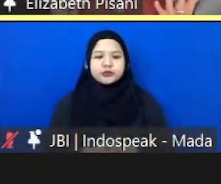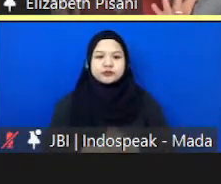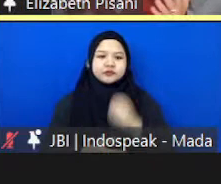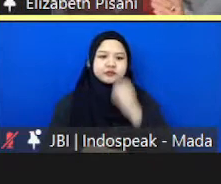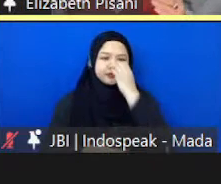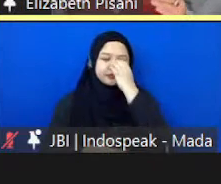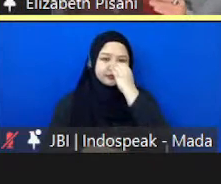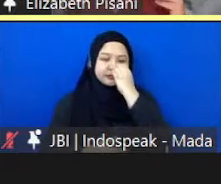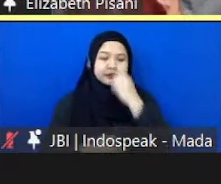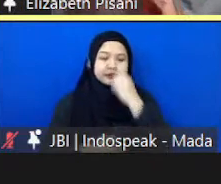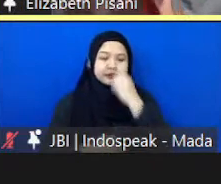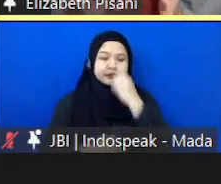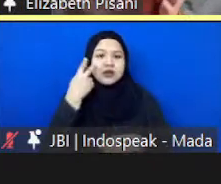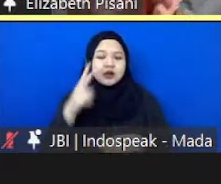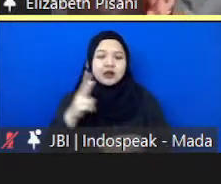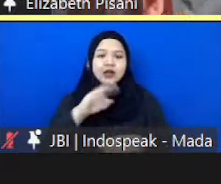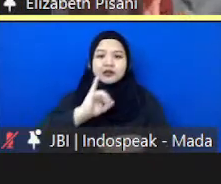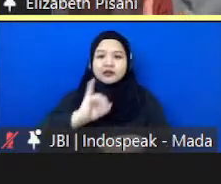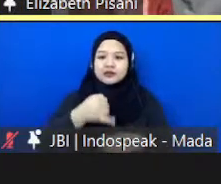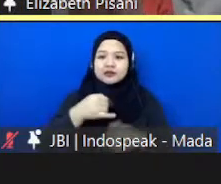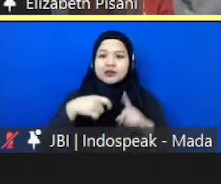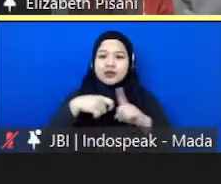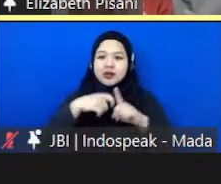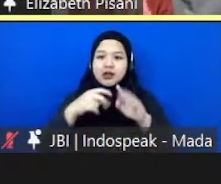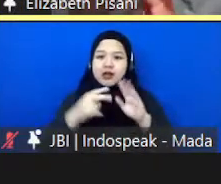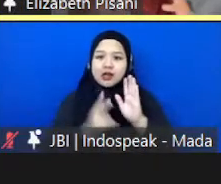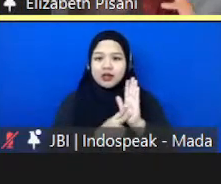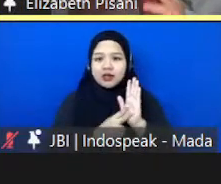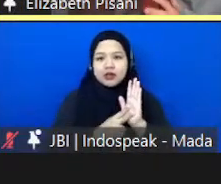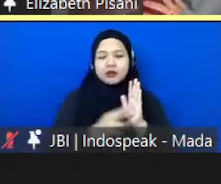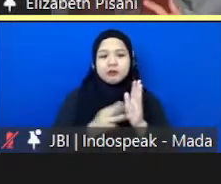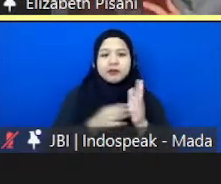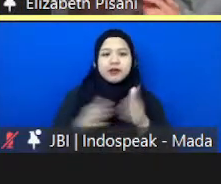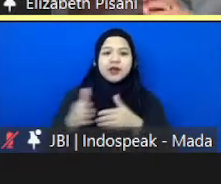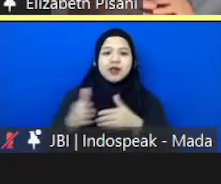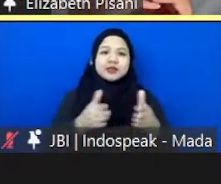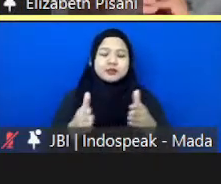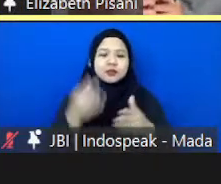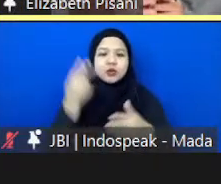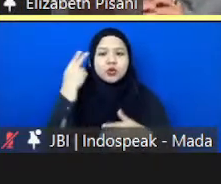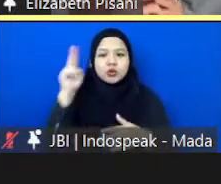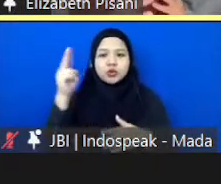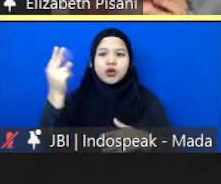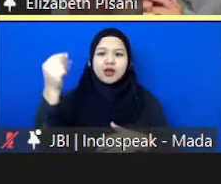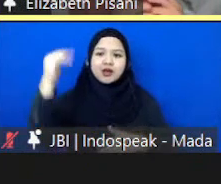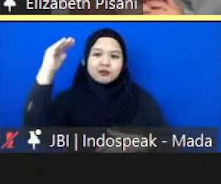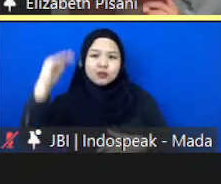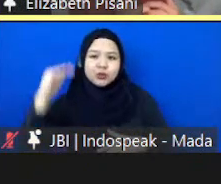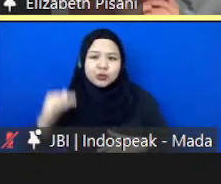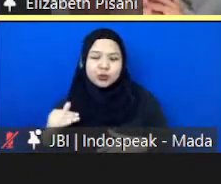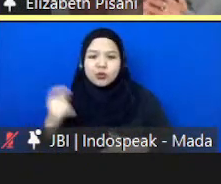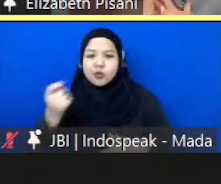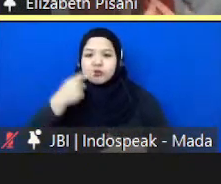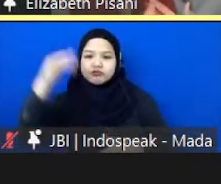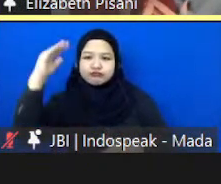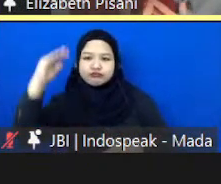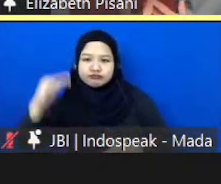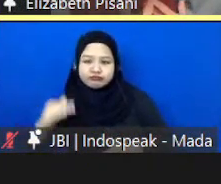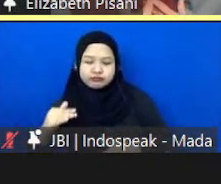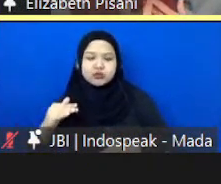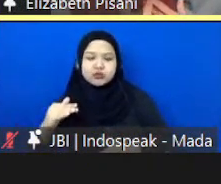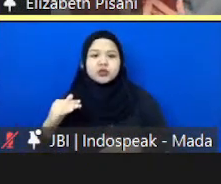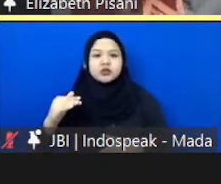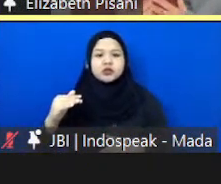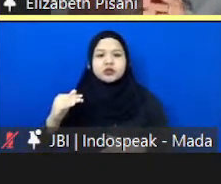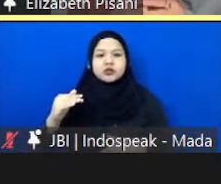look at JKN, the principal mechanism for lowering prices of medicines is the e-catalog system, the public